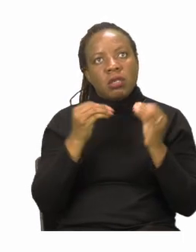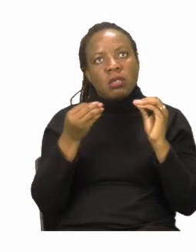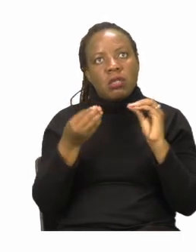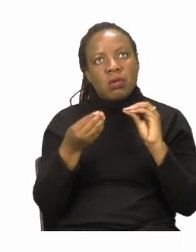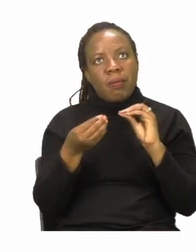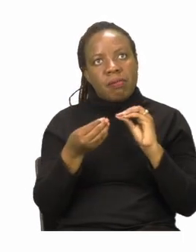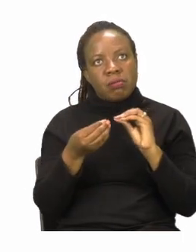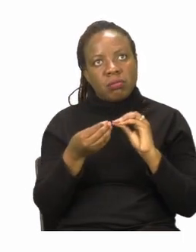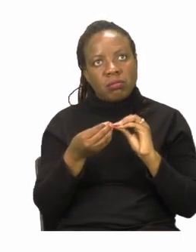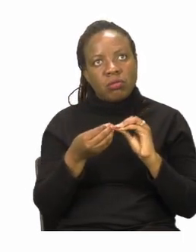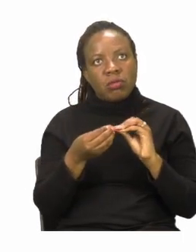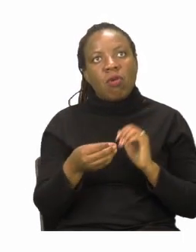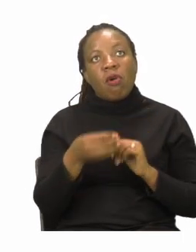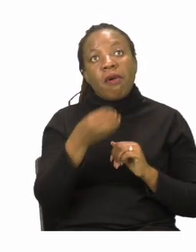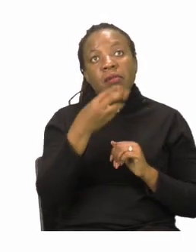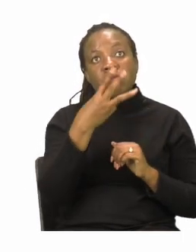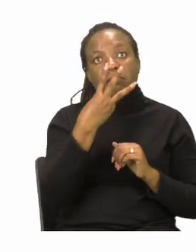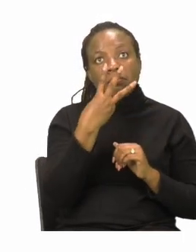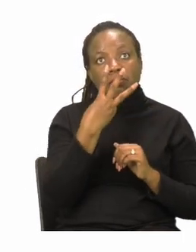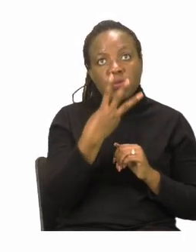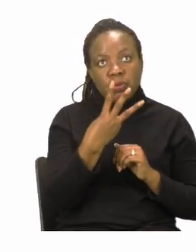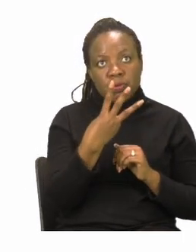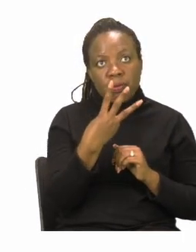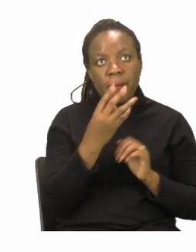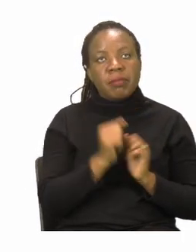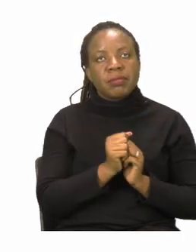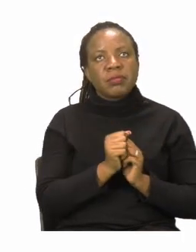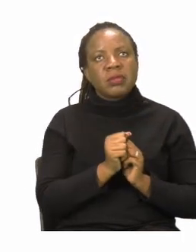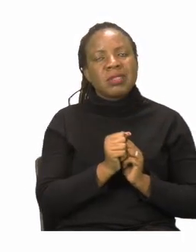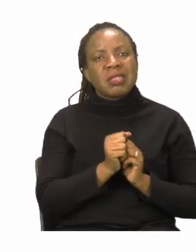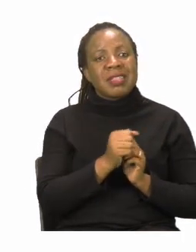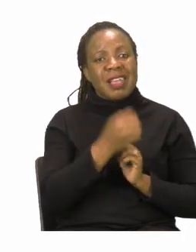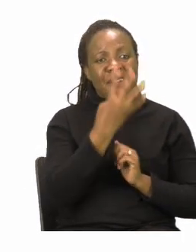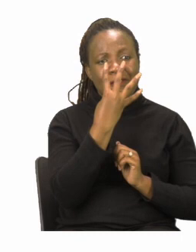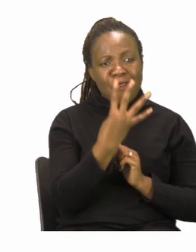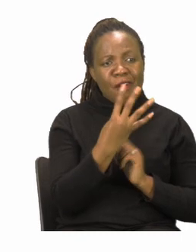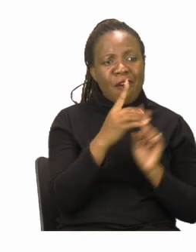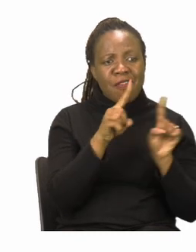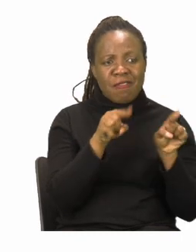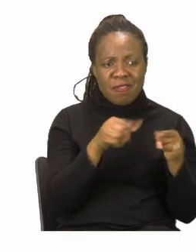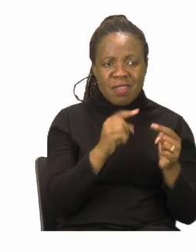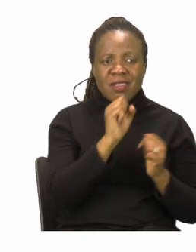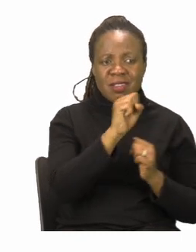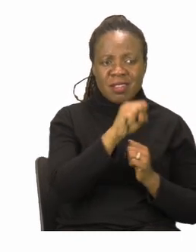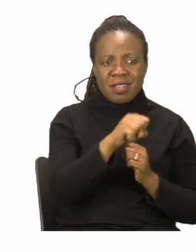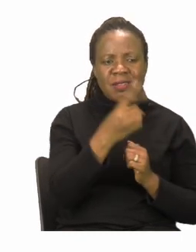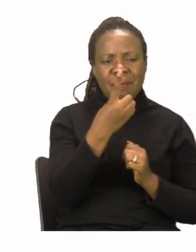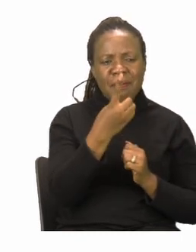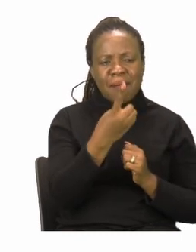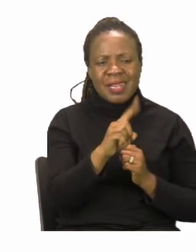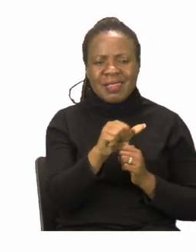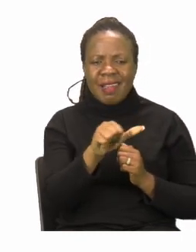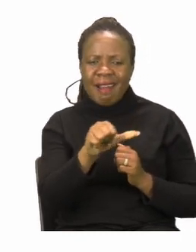grow apart from the 4 things you mentioned at number